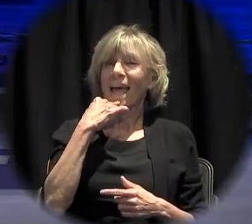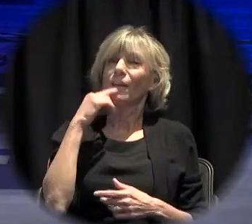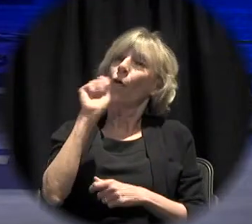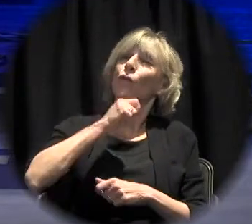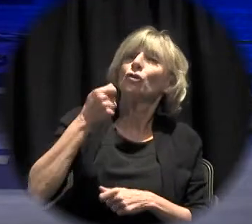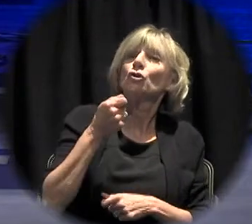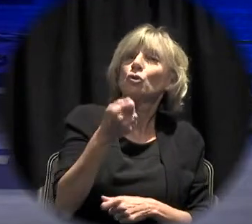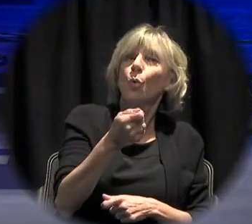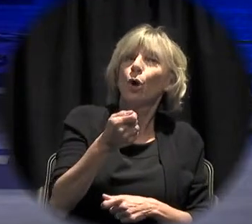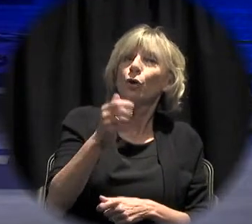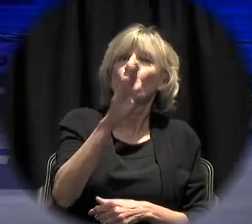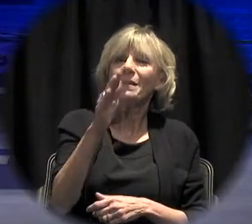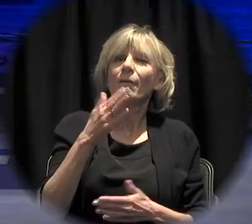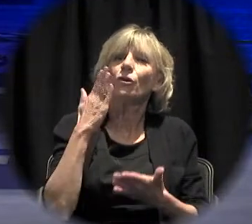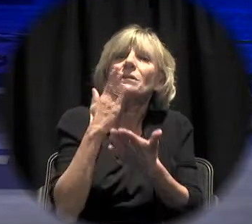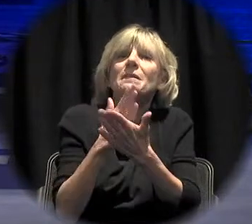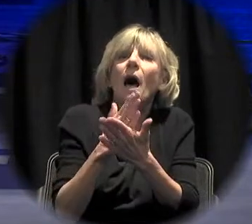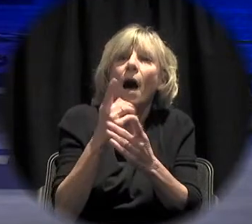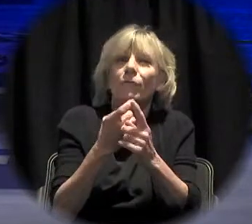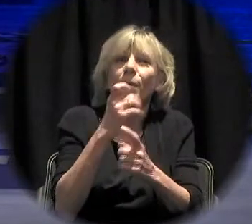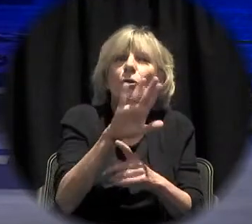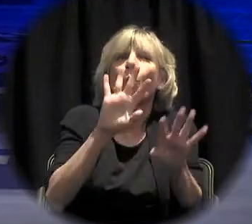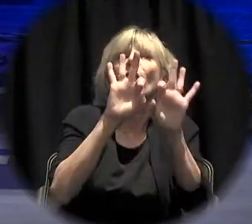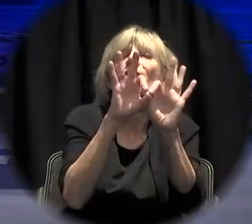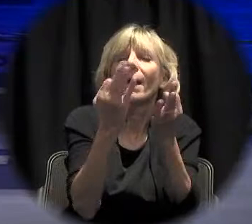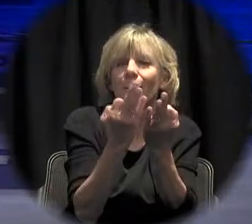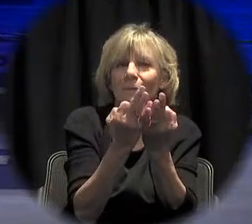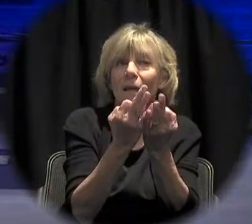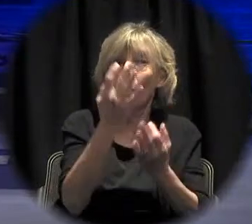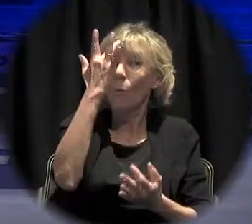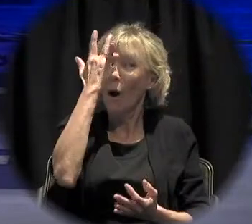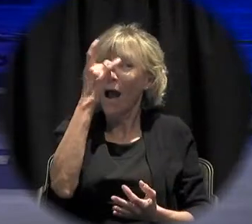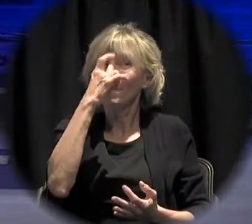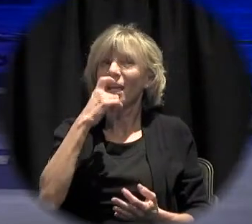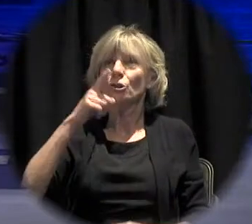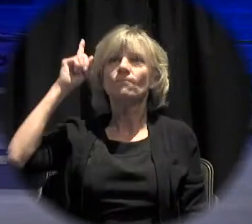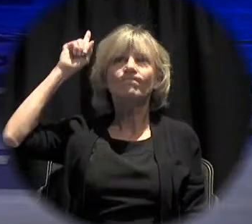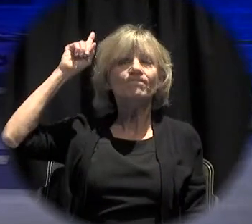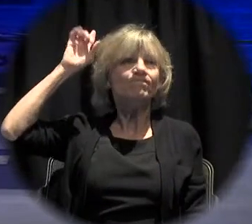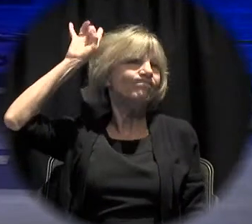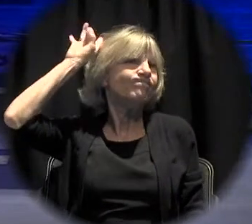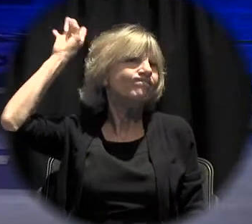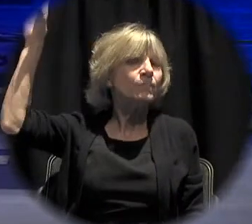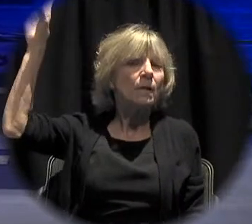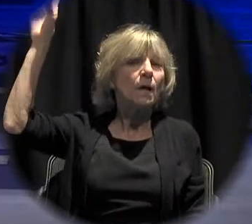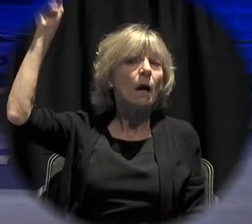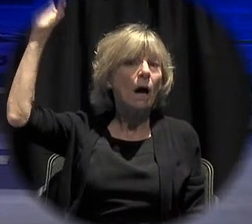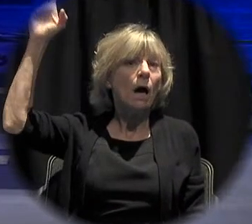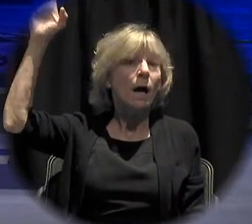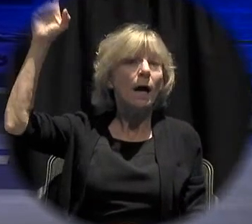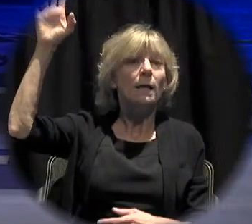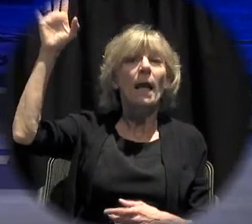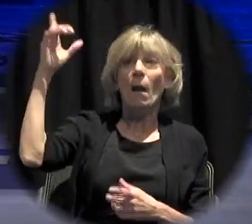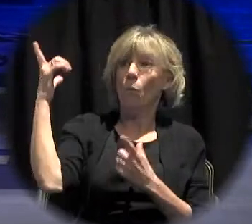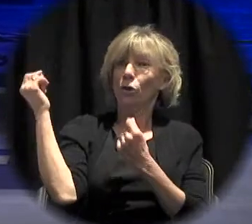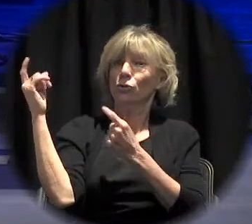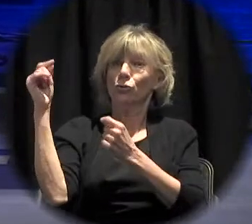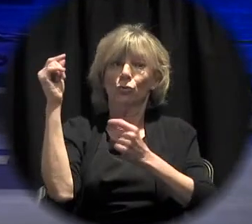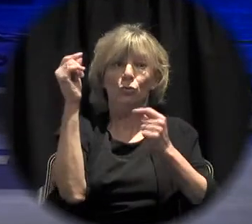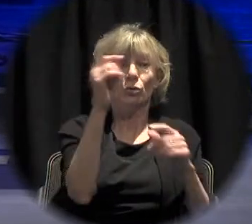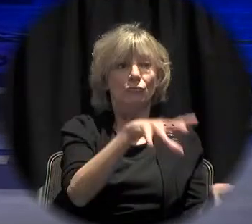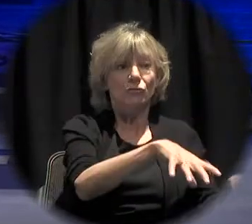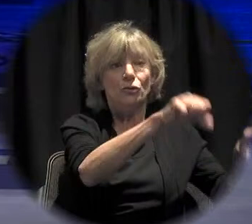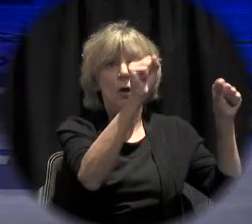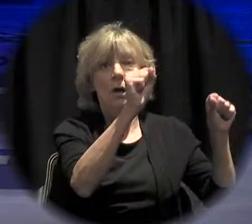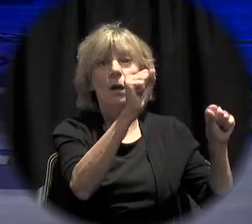from your house, because you have despised me and have taken the wife of Uriah the Hittite to be your wife. Thus